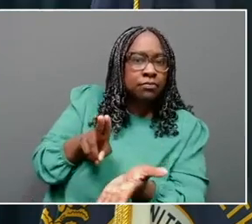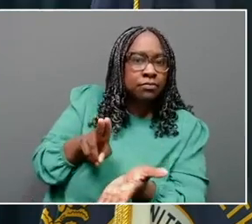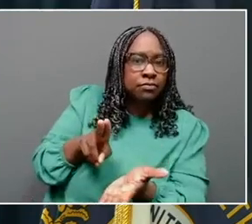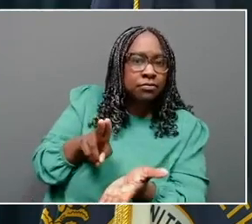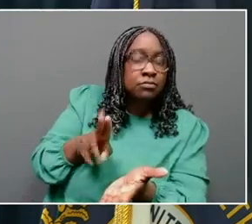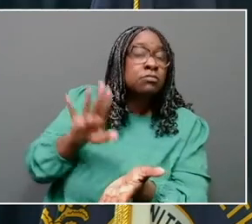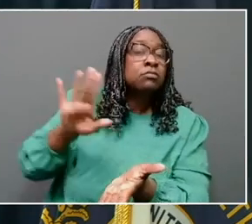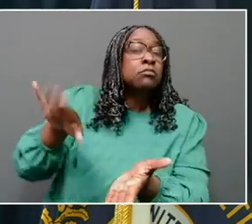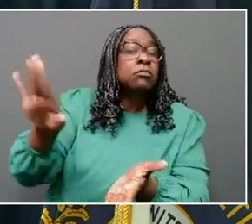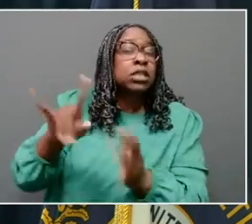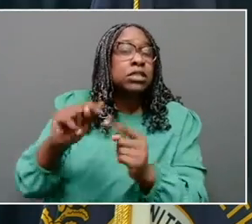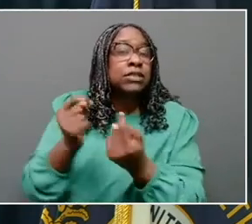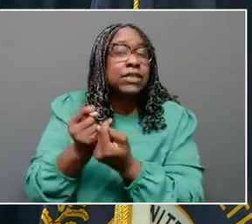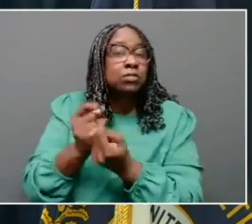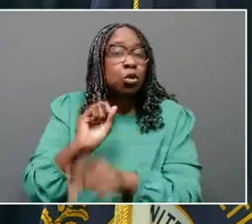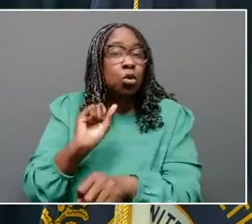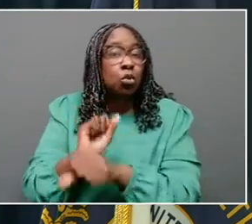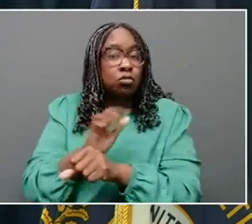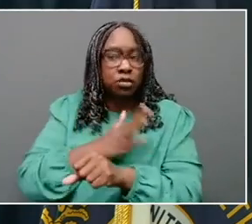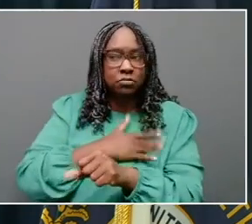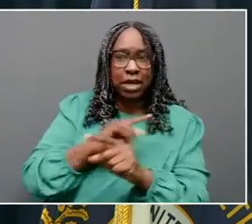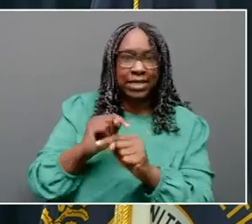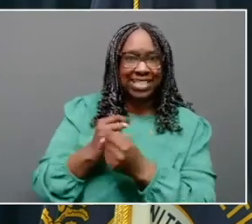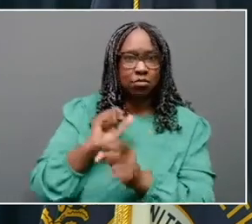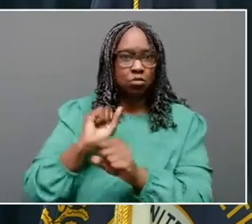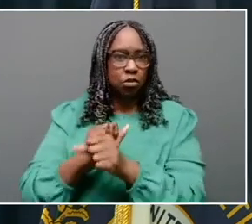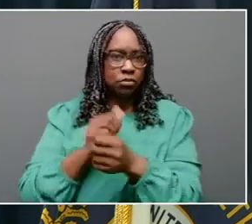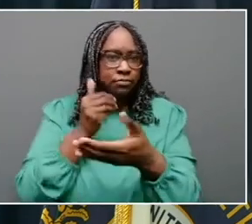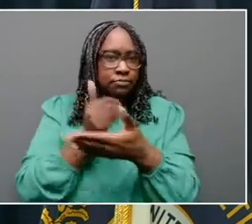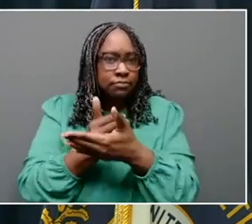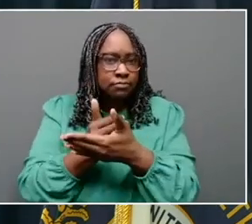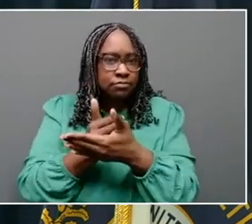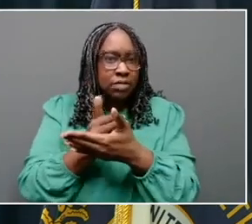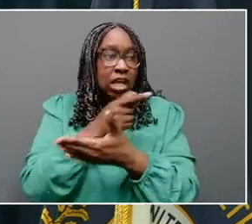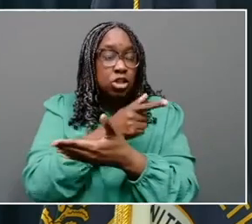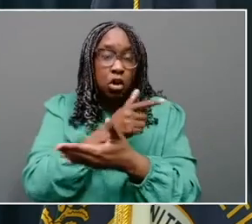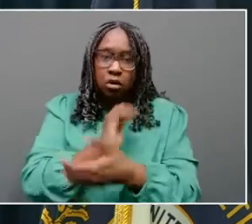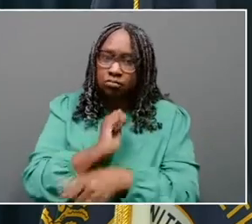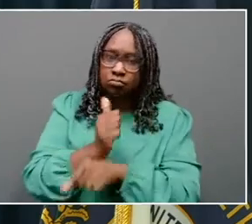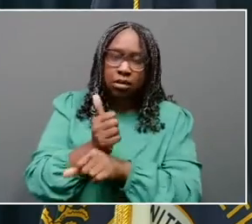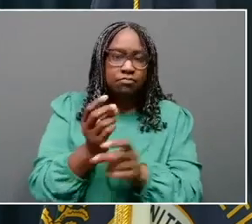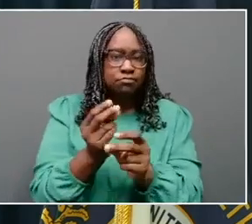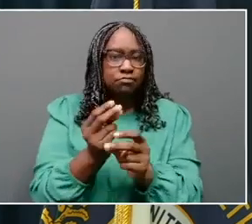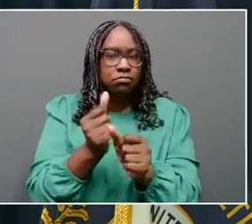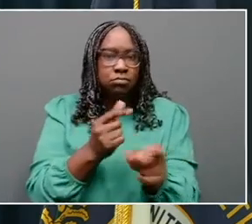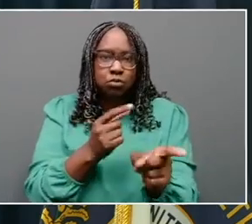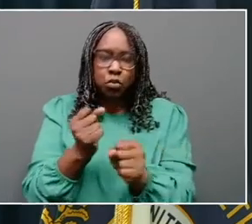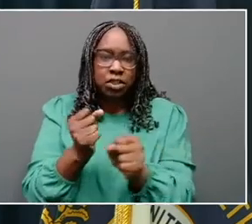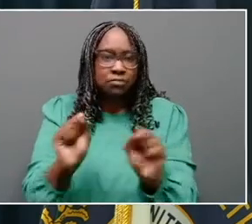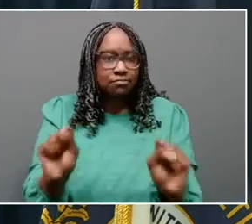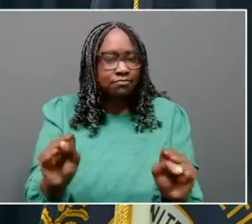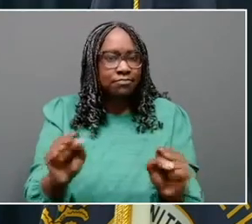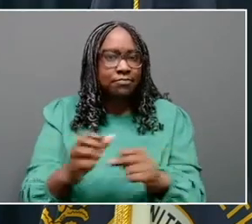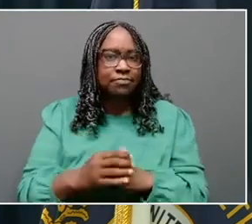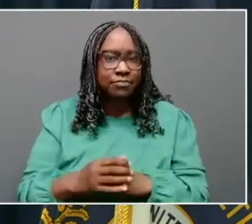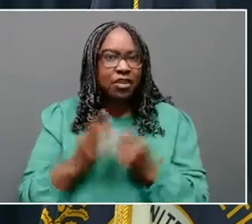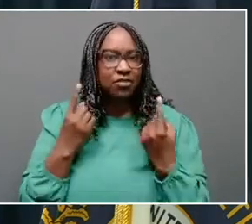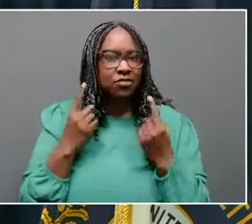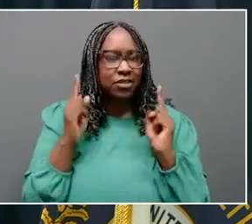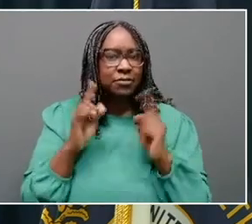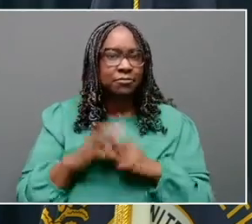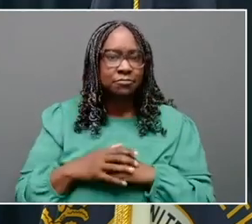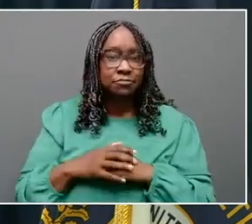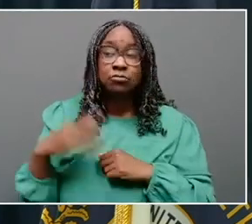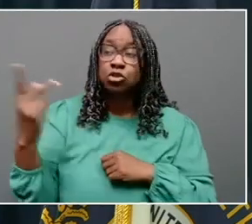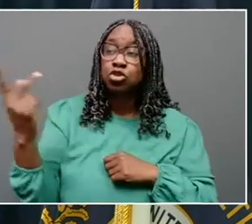worked closely with my team on implementing this as quickly and effectively as possible. Today, he and I are signing